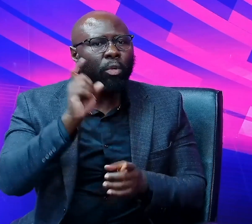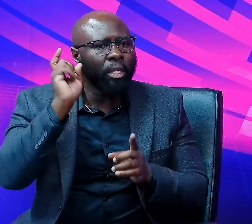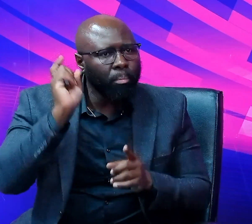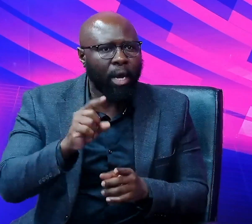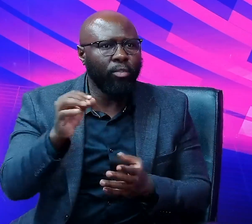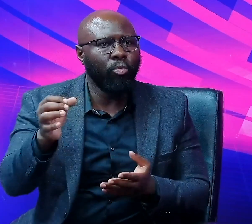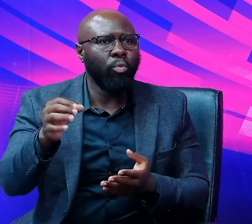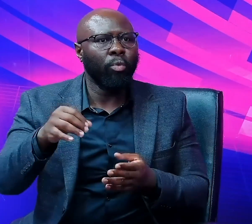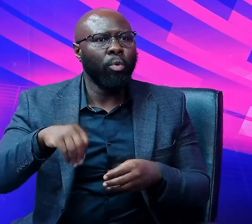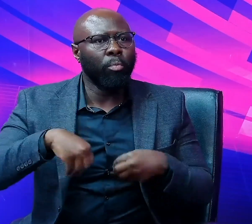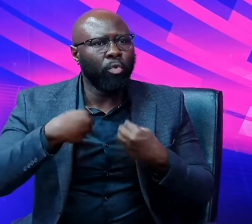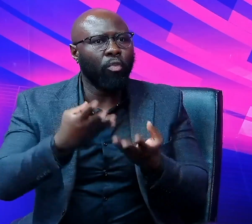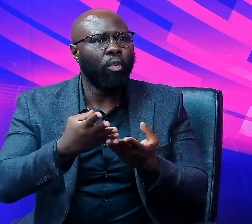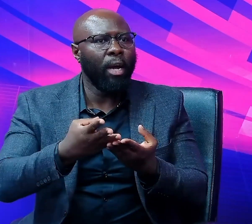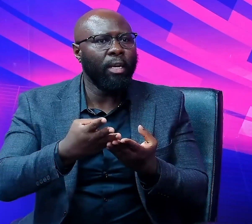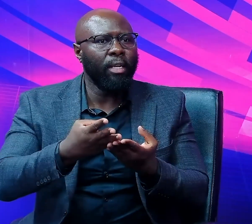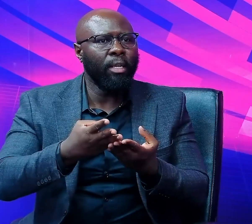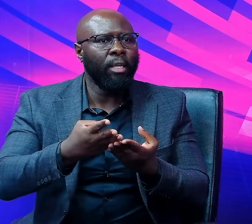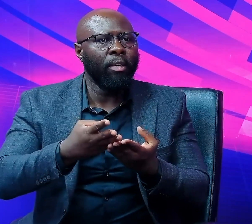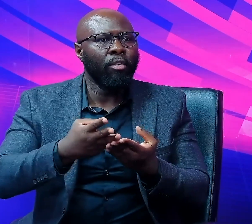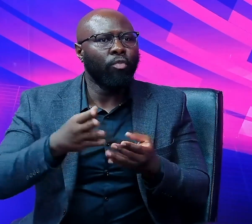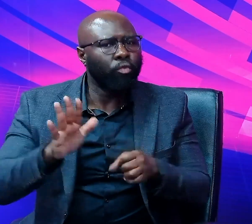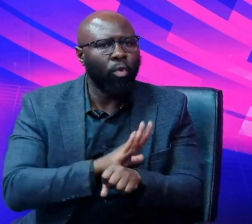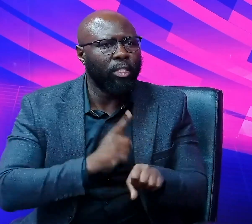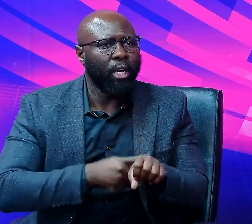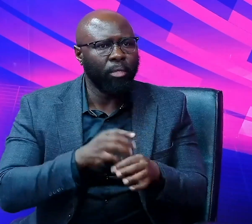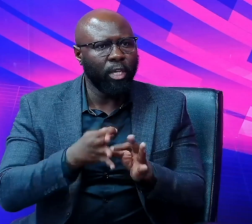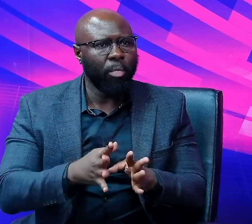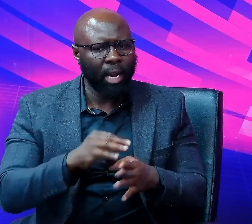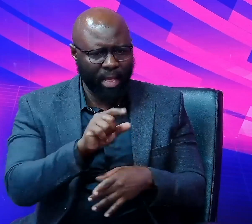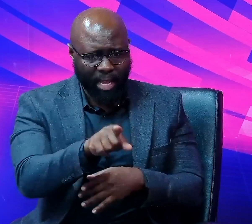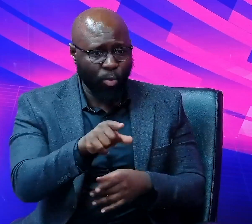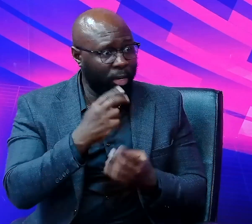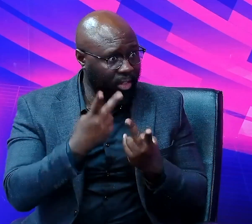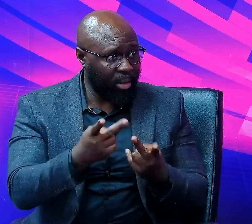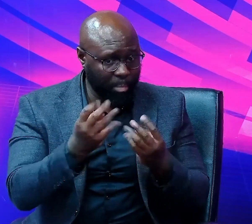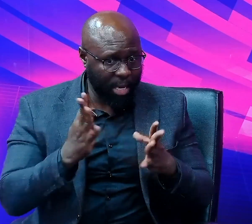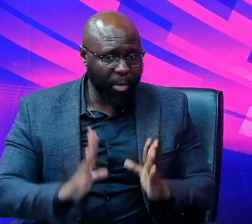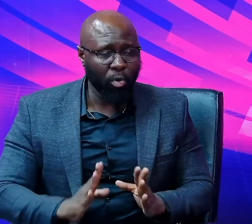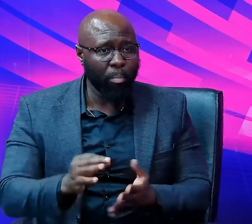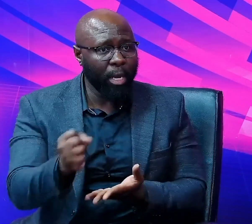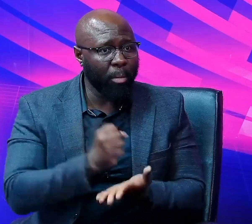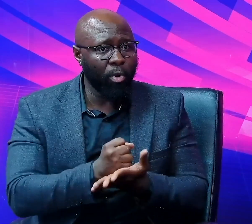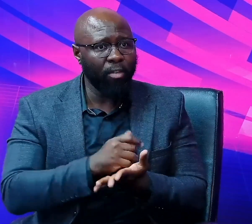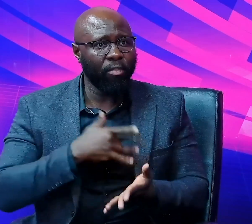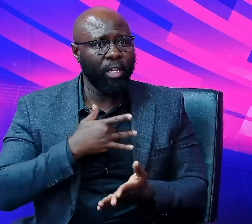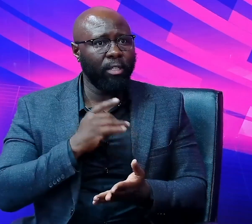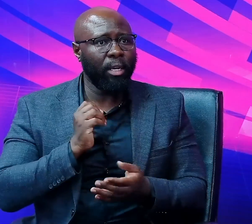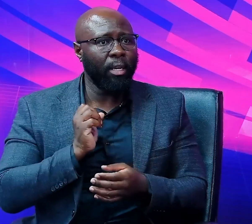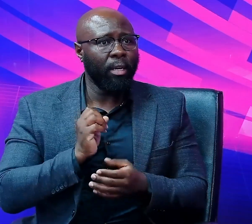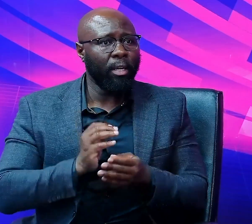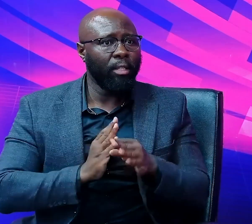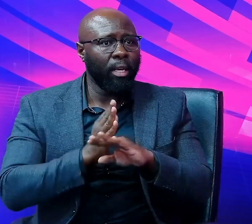know that it is not a must for them to provide a full-time interpreter. Because we have seen many